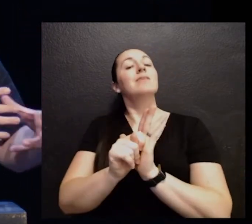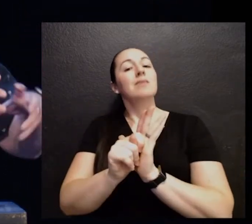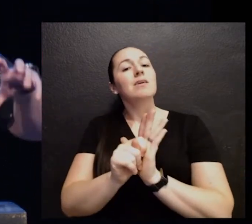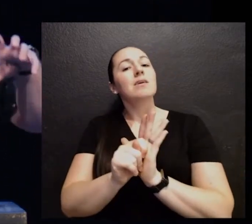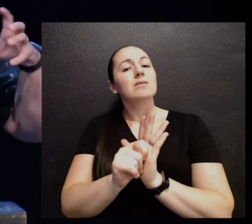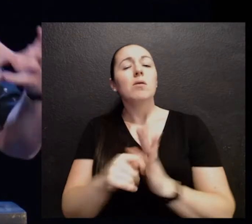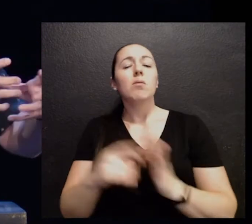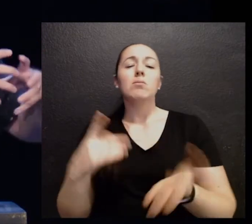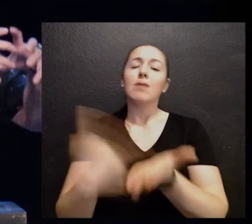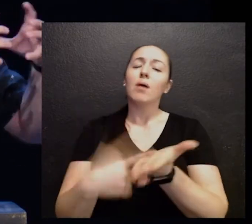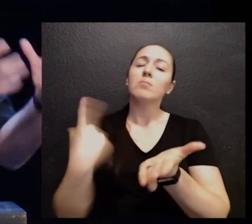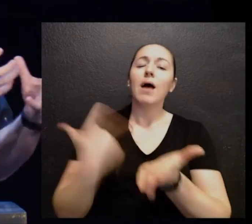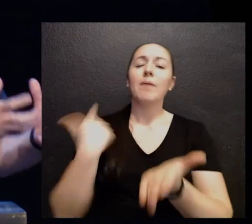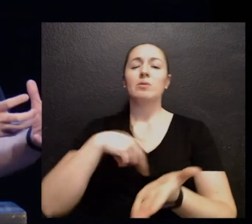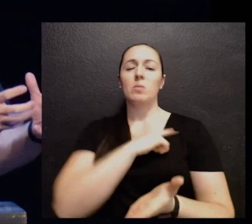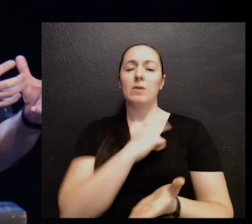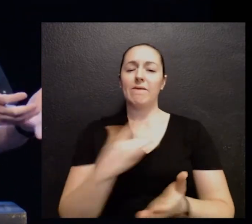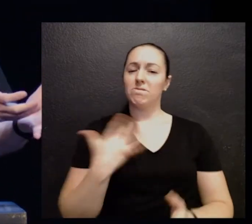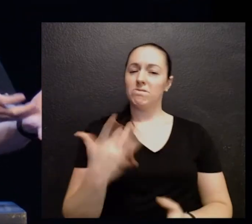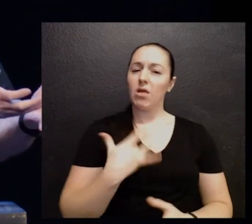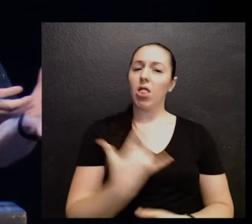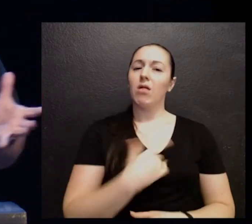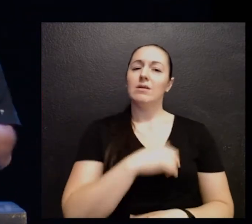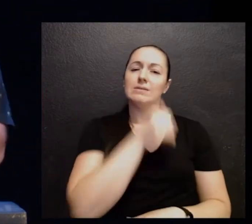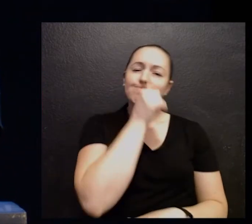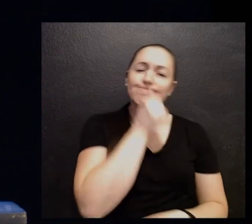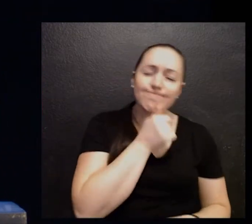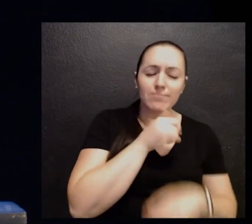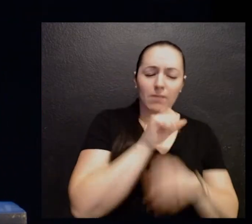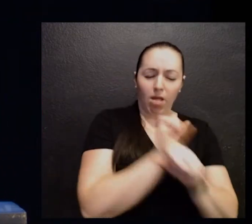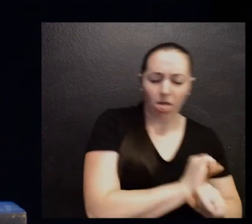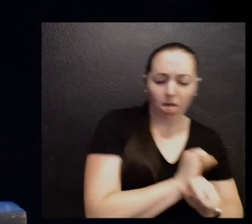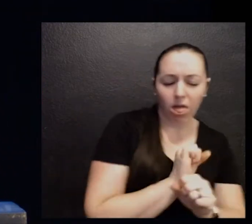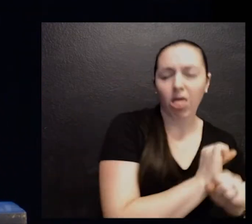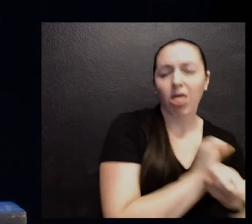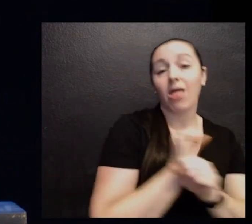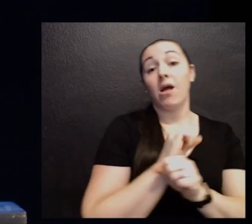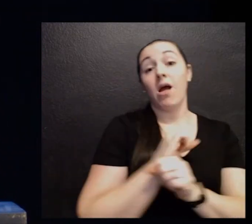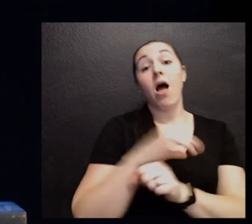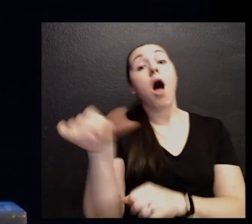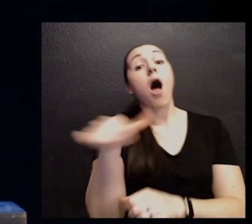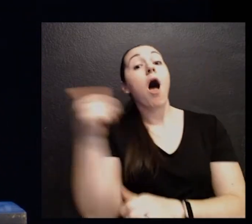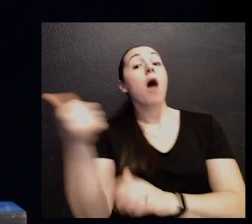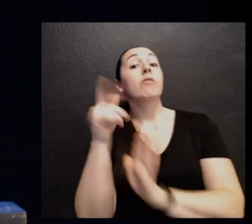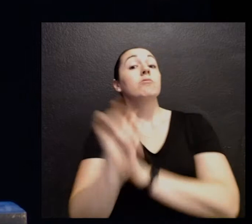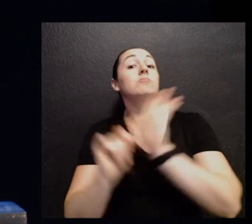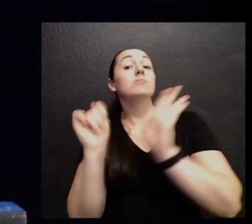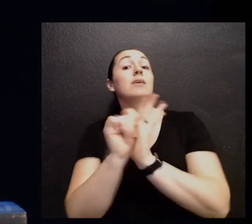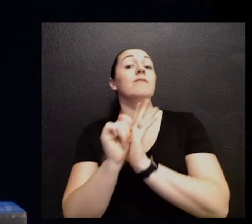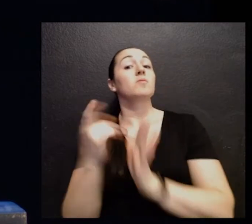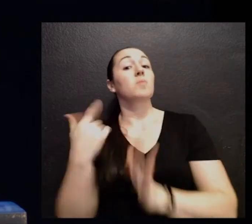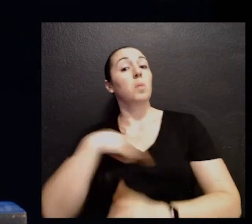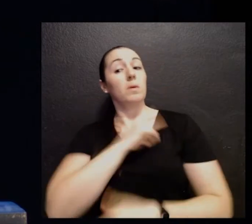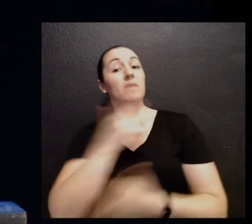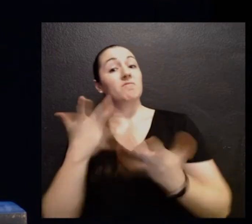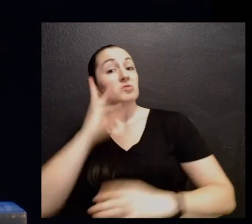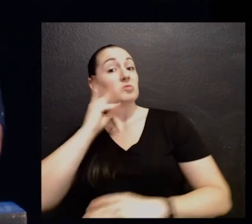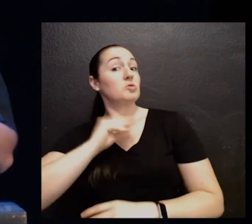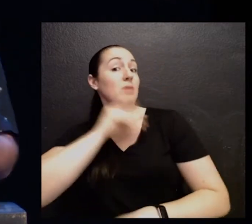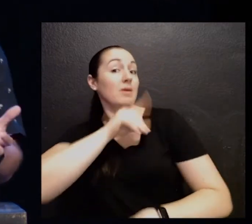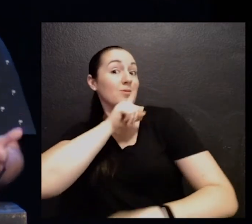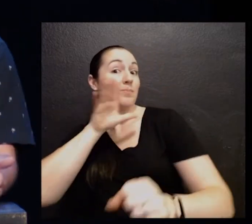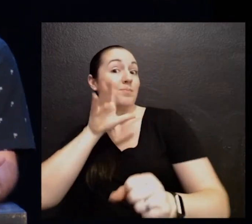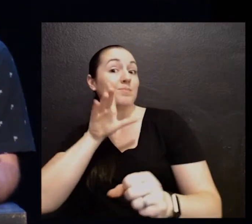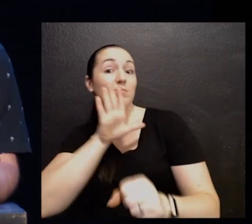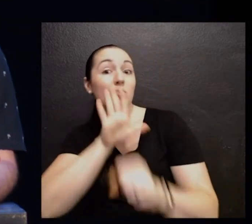in pain, in slavery, in this captivity. And other seasons in our life, we spend it in the promise, in the blessing of the promised land.